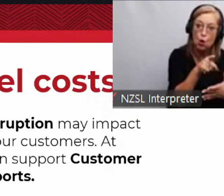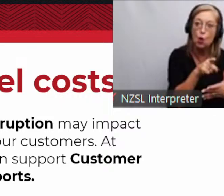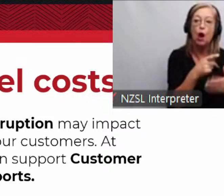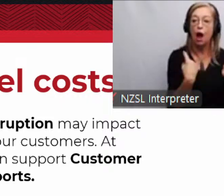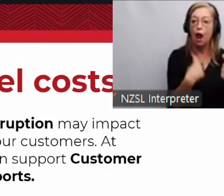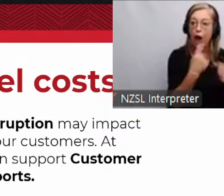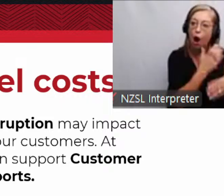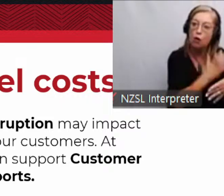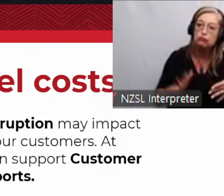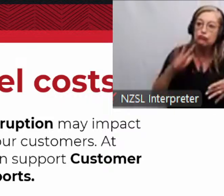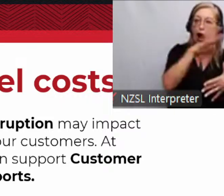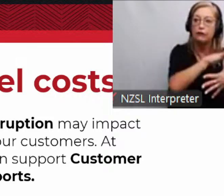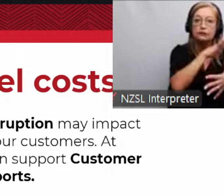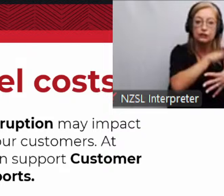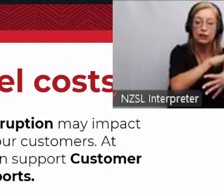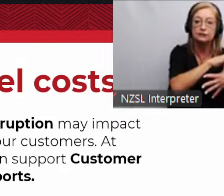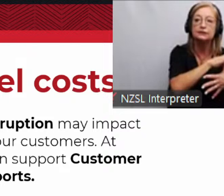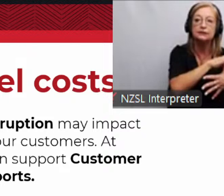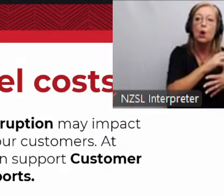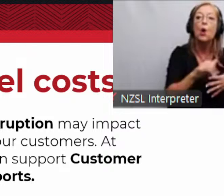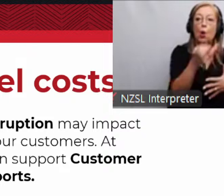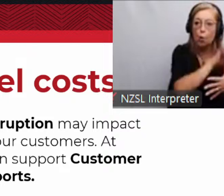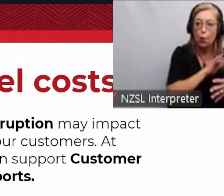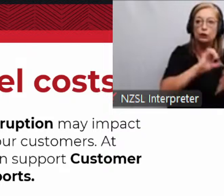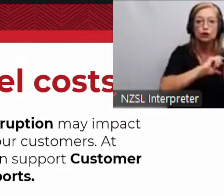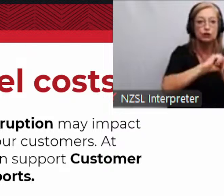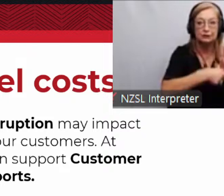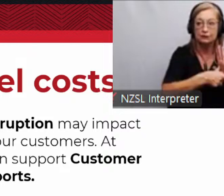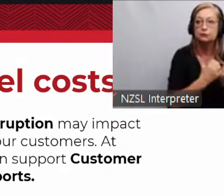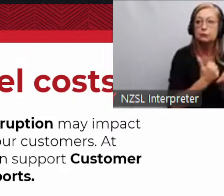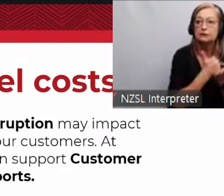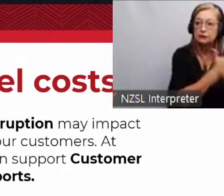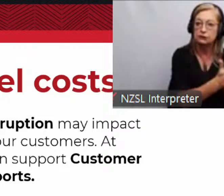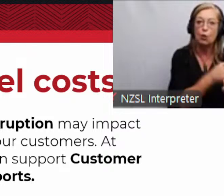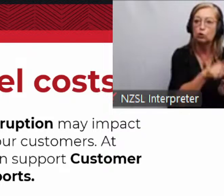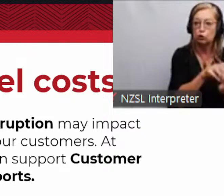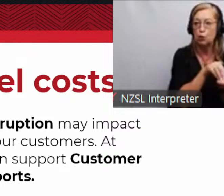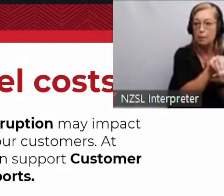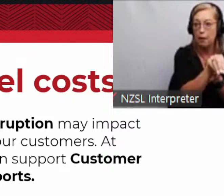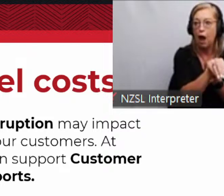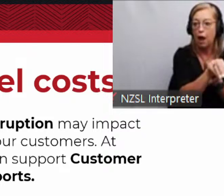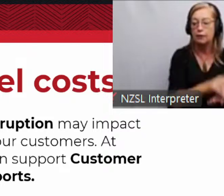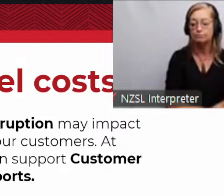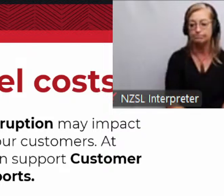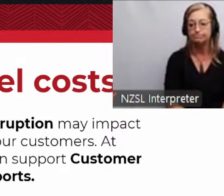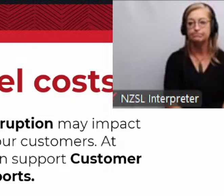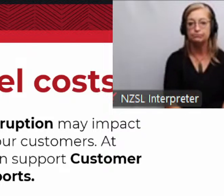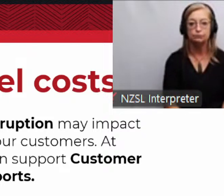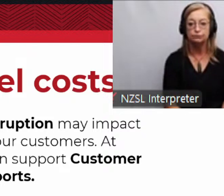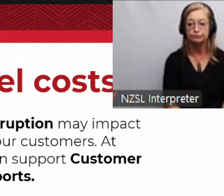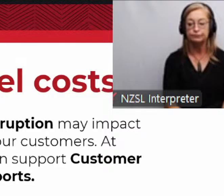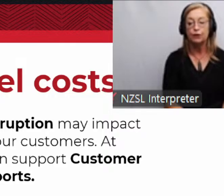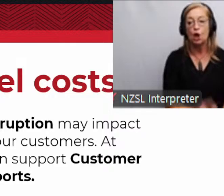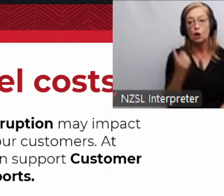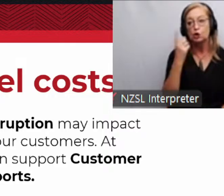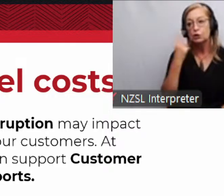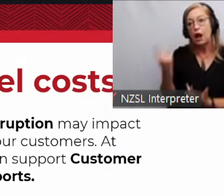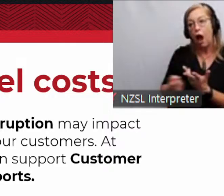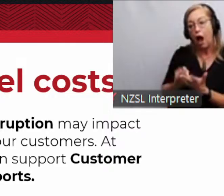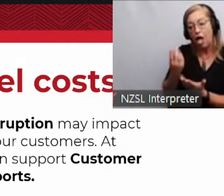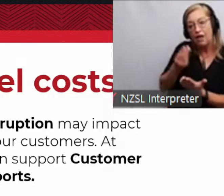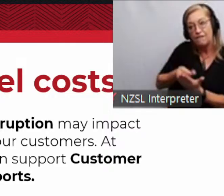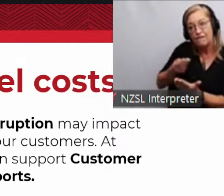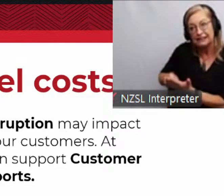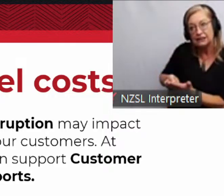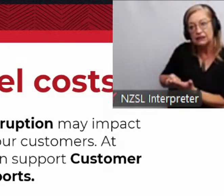what disability supports you pay for at any particular time. And just noting that for other funders, so